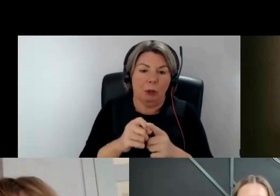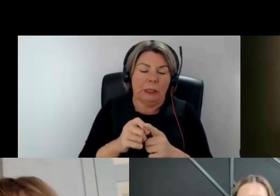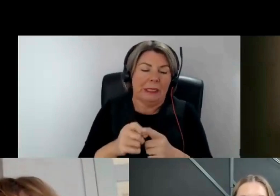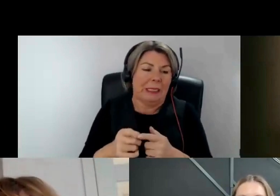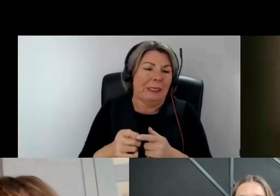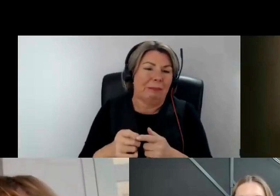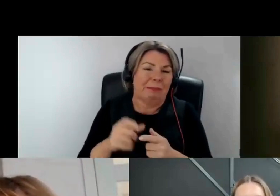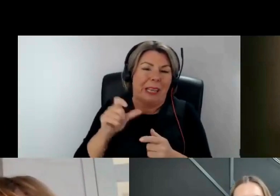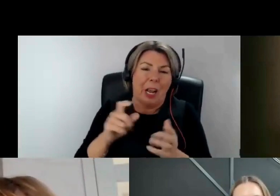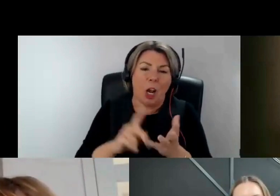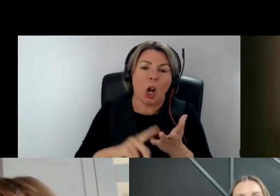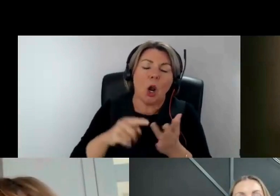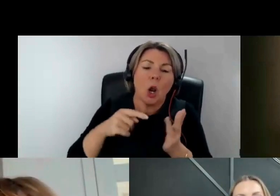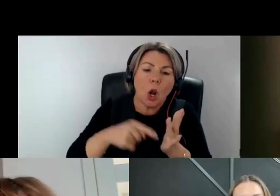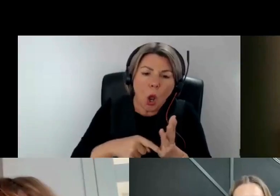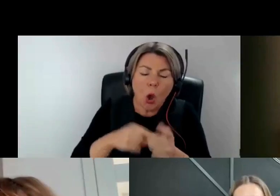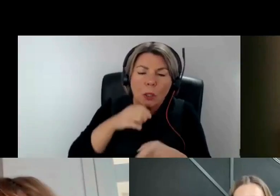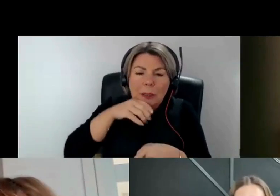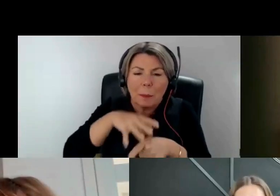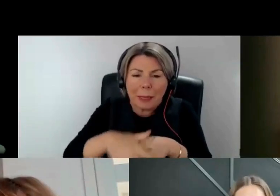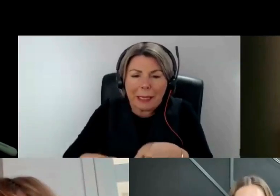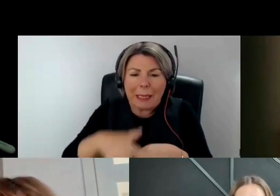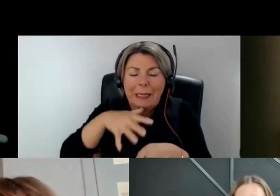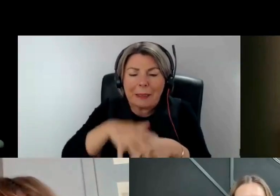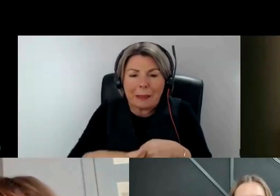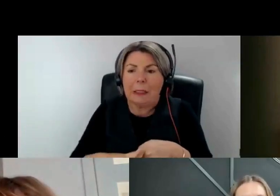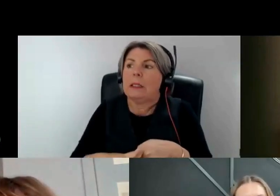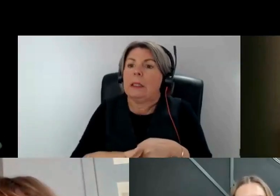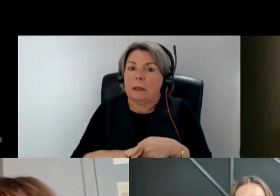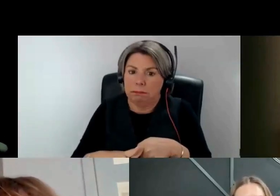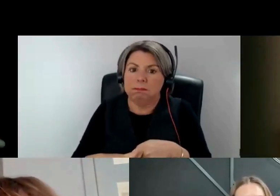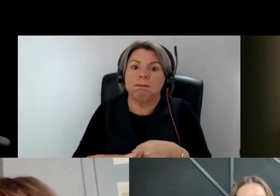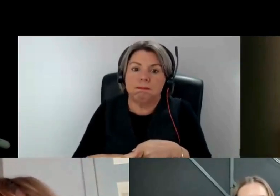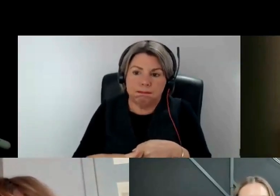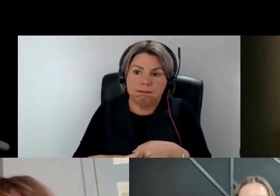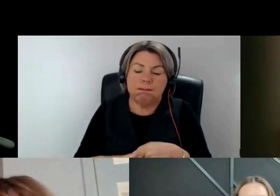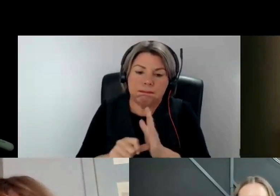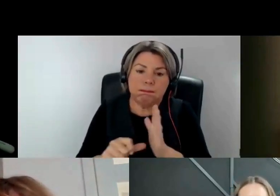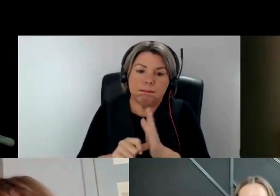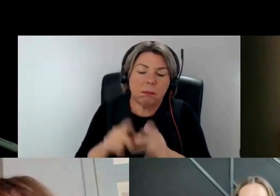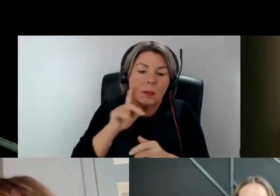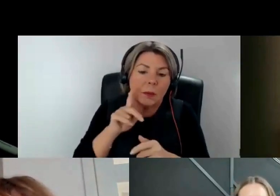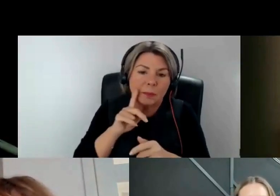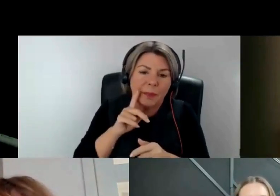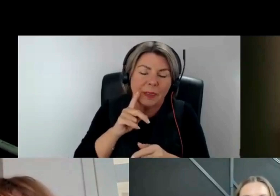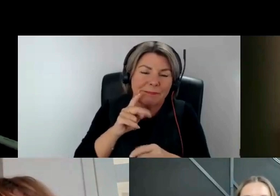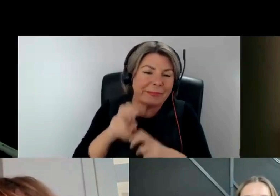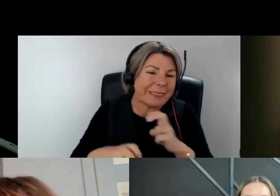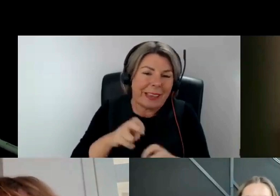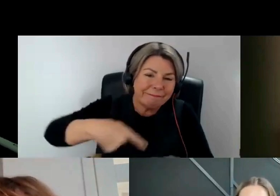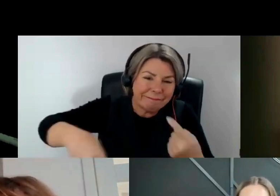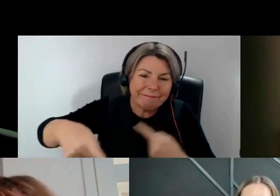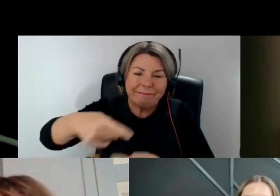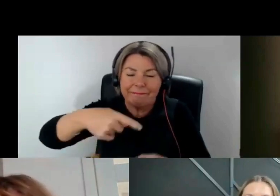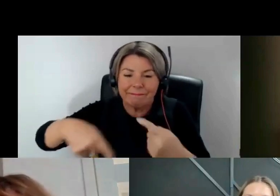bleeding, clots, start to become a big problem for some women. And that's partly because our cycles are not always governed